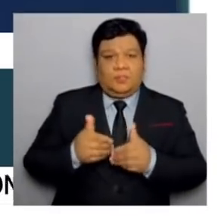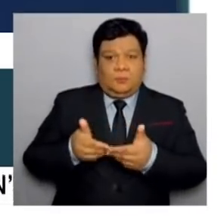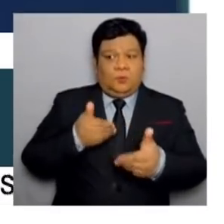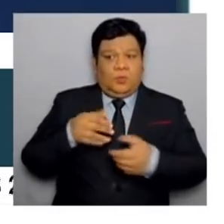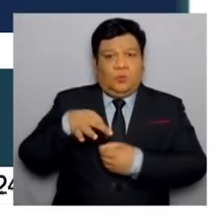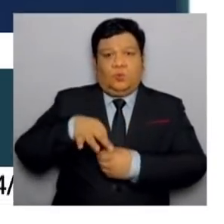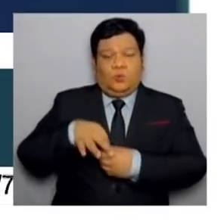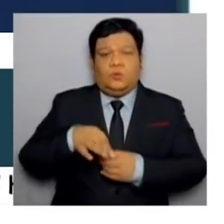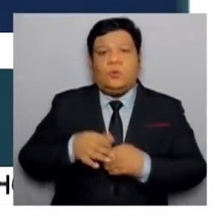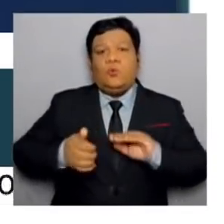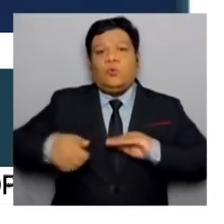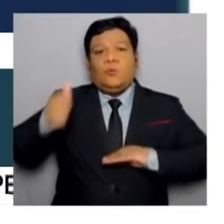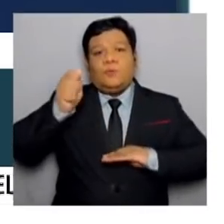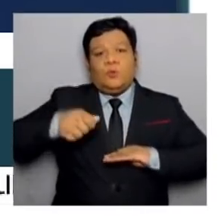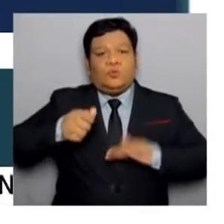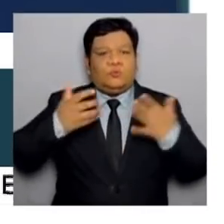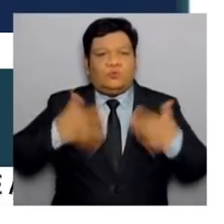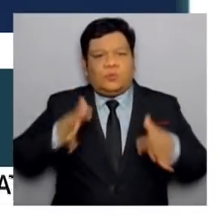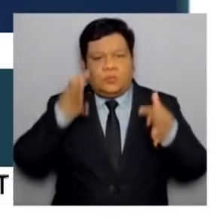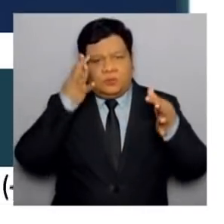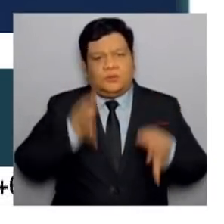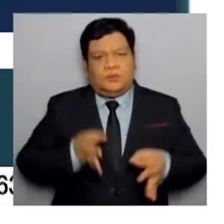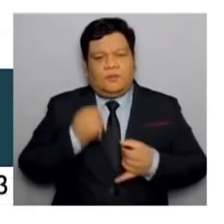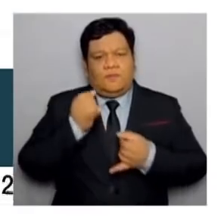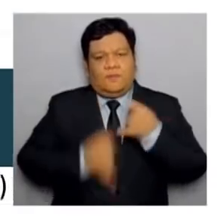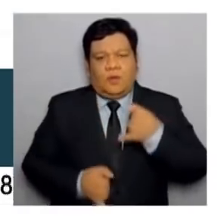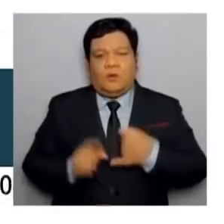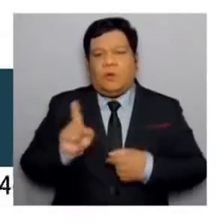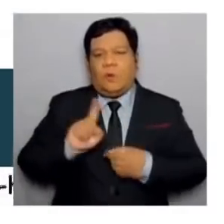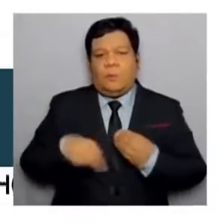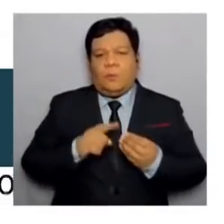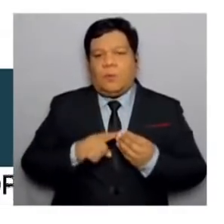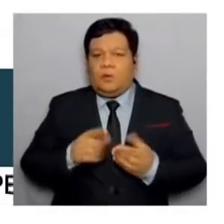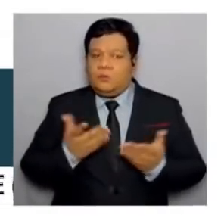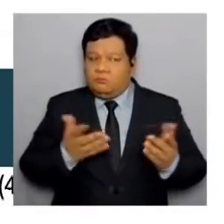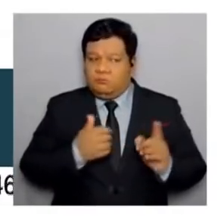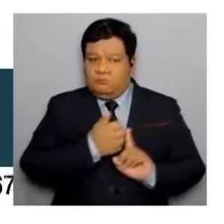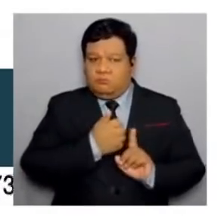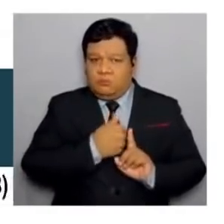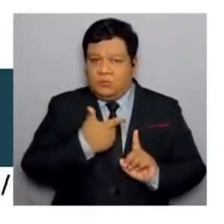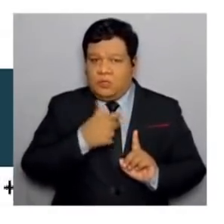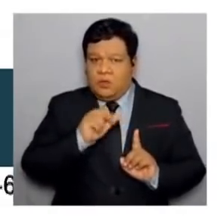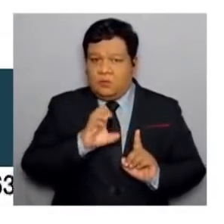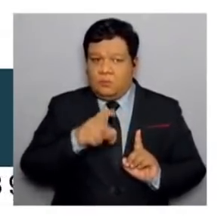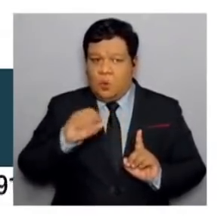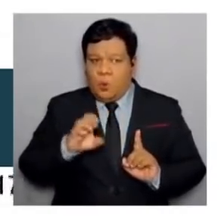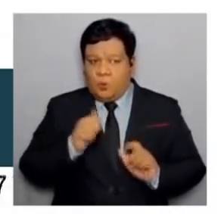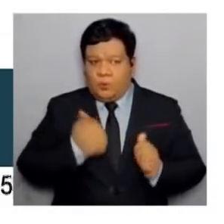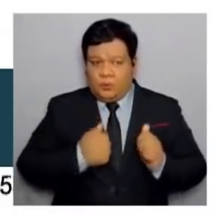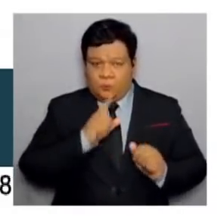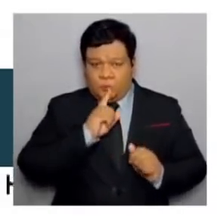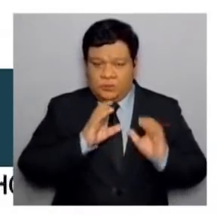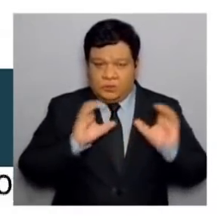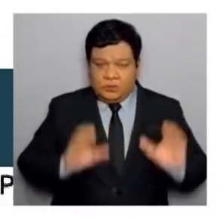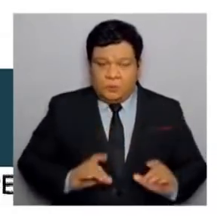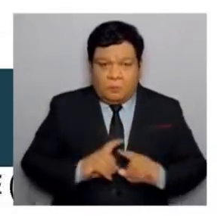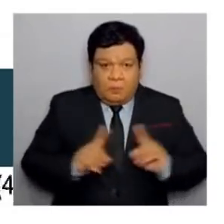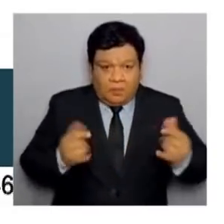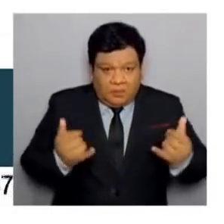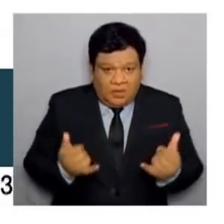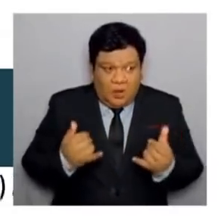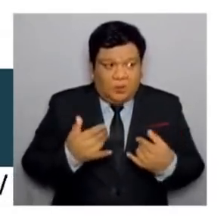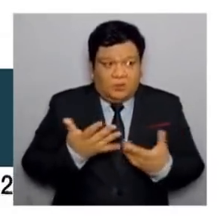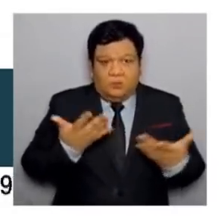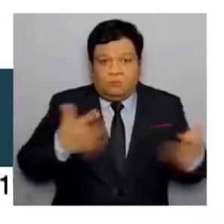Supreme Court has already decided with finality on the question of her citizenship. But in this case, natapos na po yung election, wala